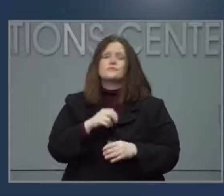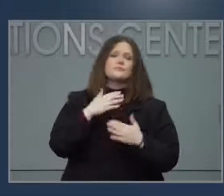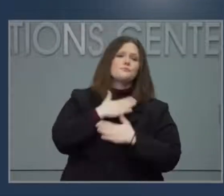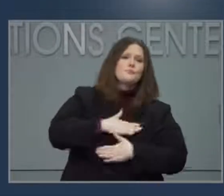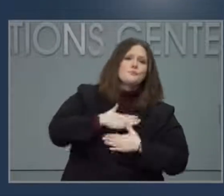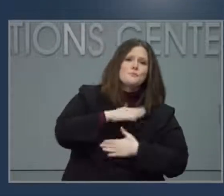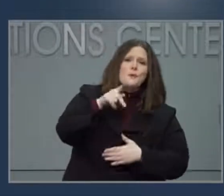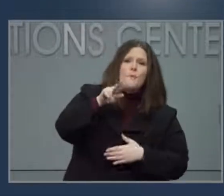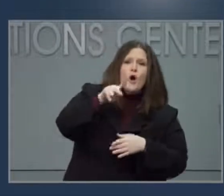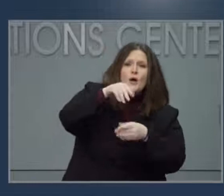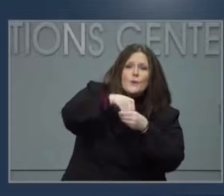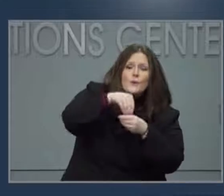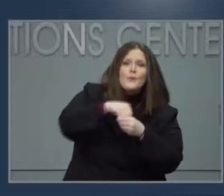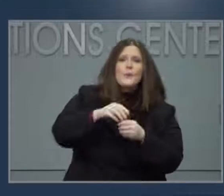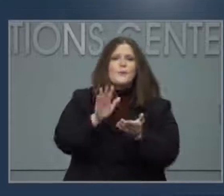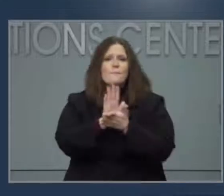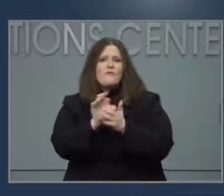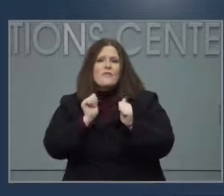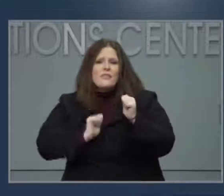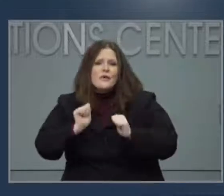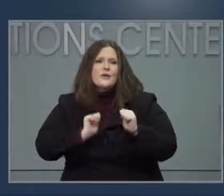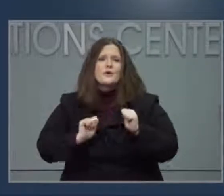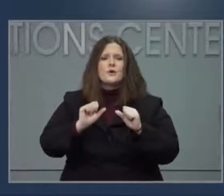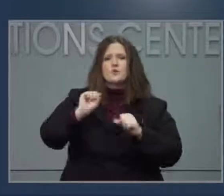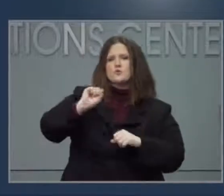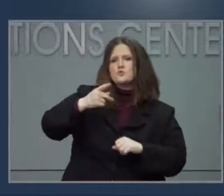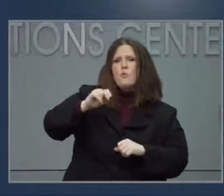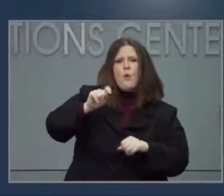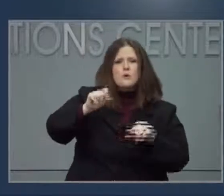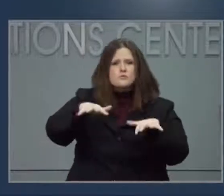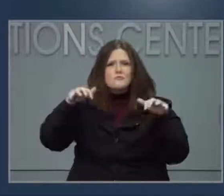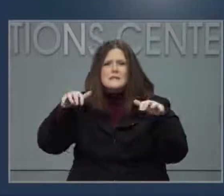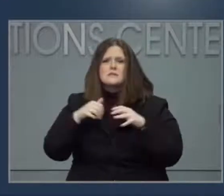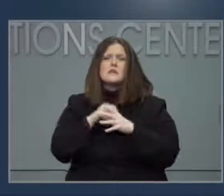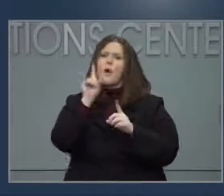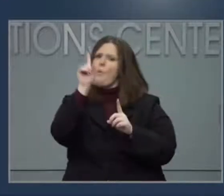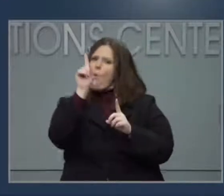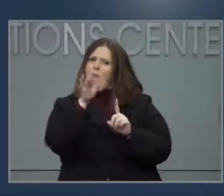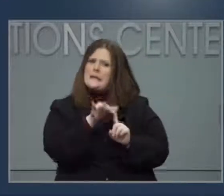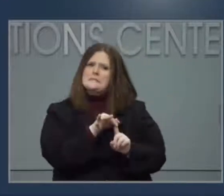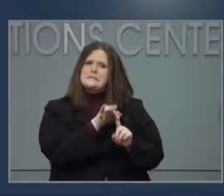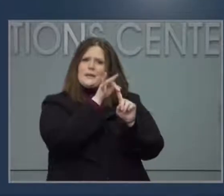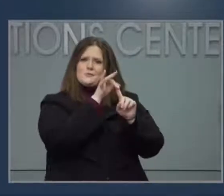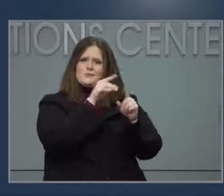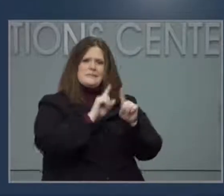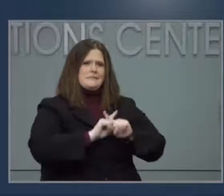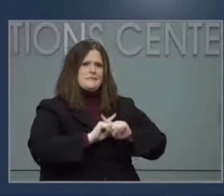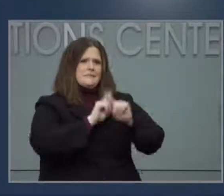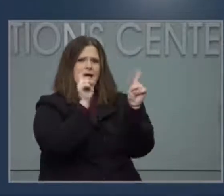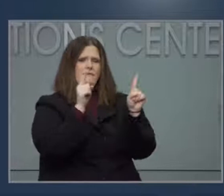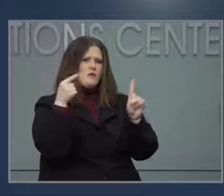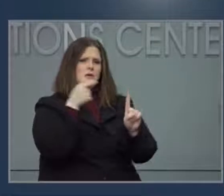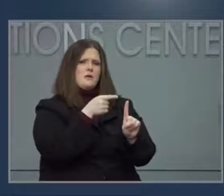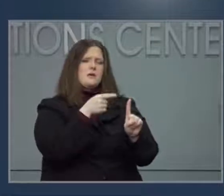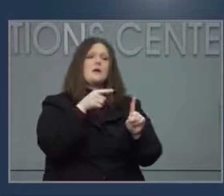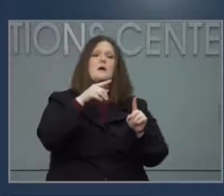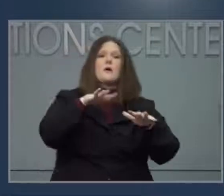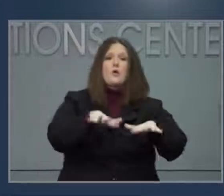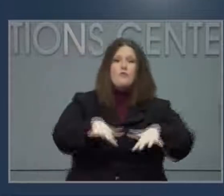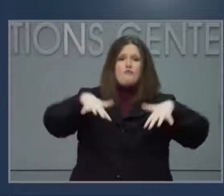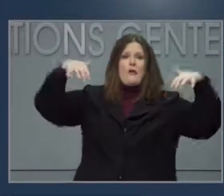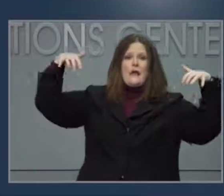sports arenas, and others. An exception for larger indoor arenas with a capacity of more